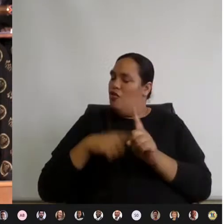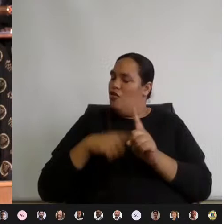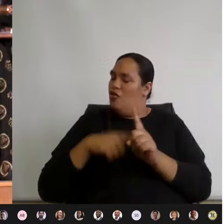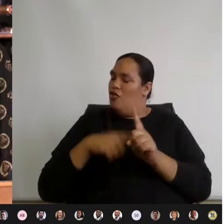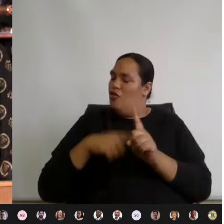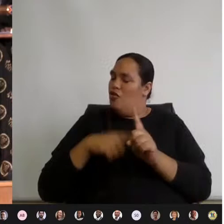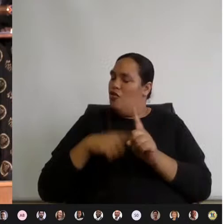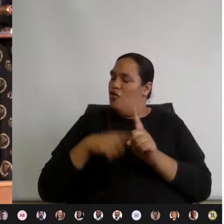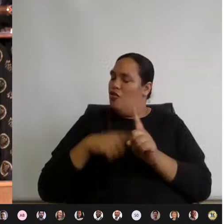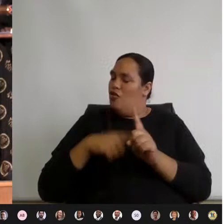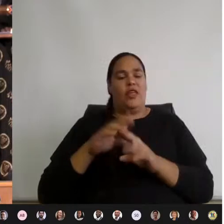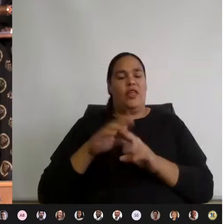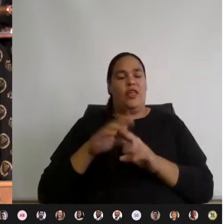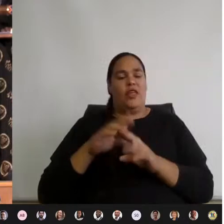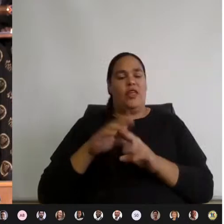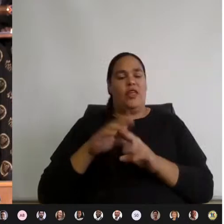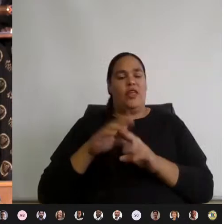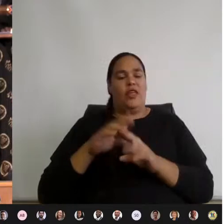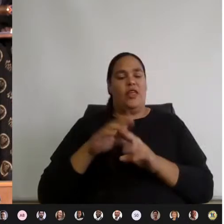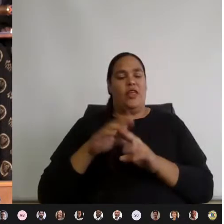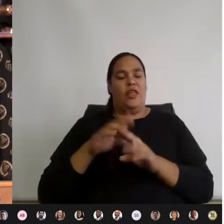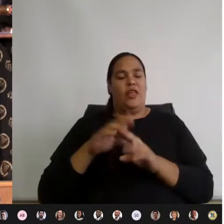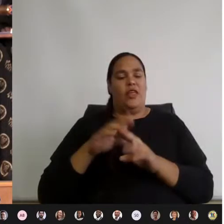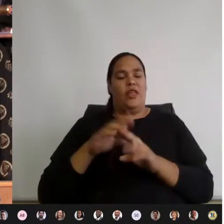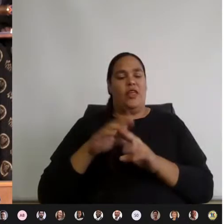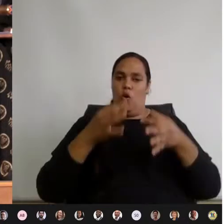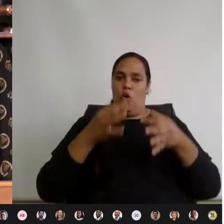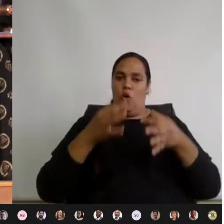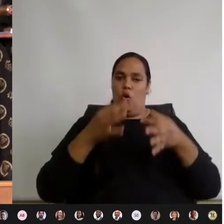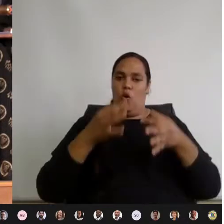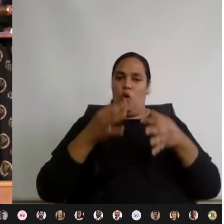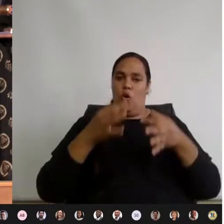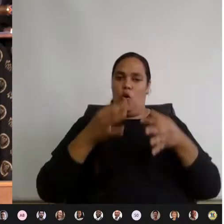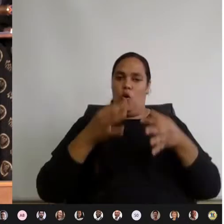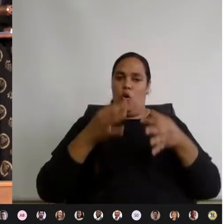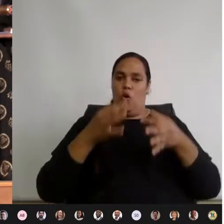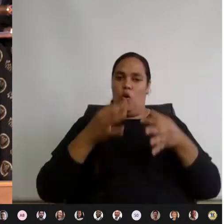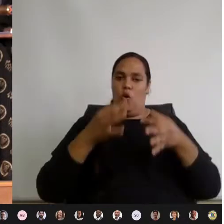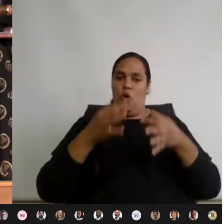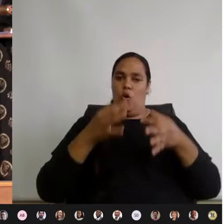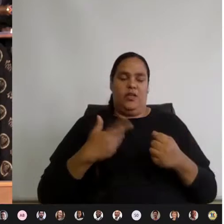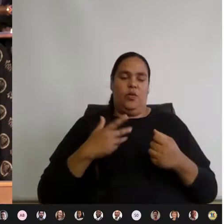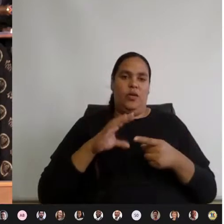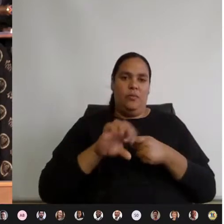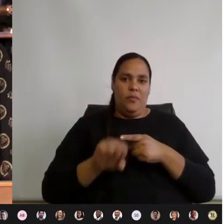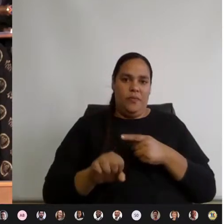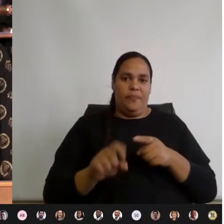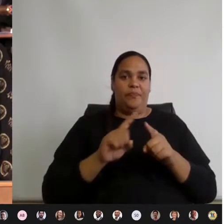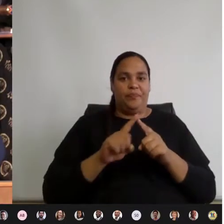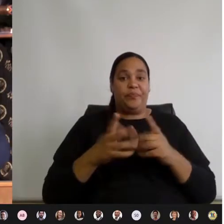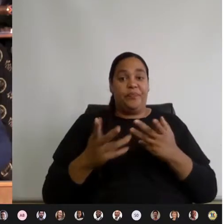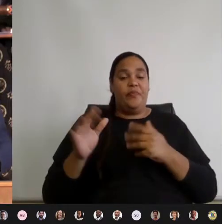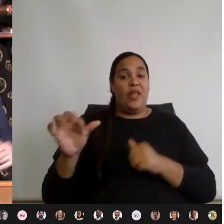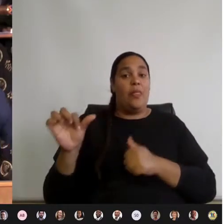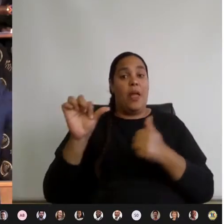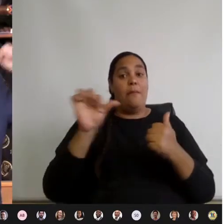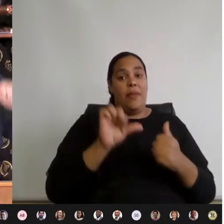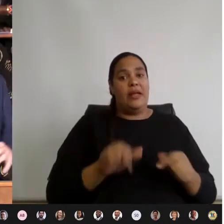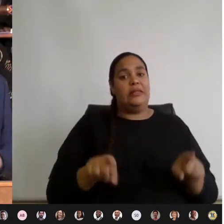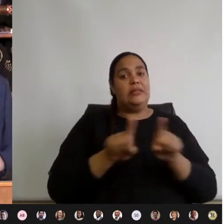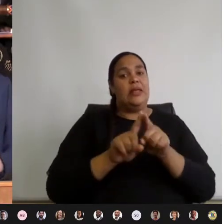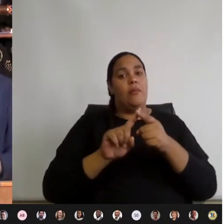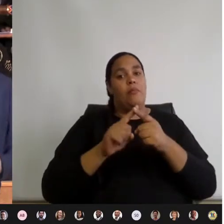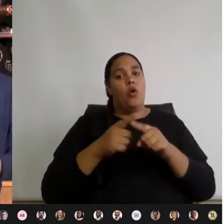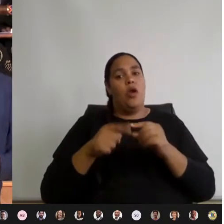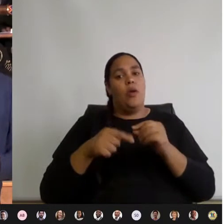because that is unacceptable, and that is really politicking with this space we find ourselves. But maybe that goes back to the same point about